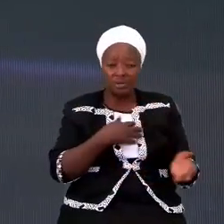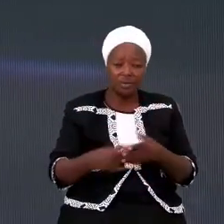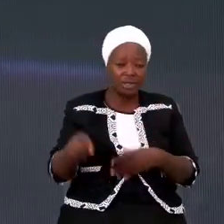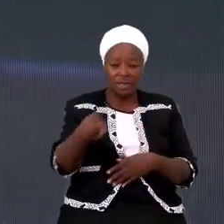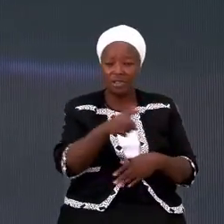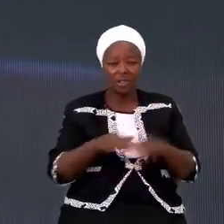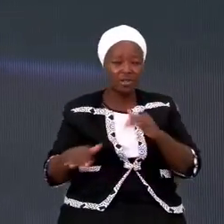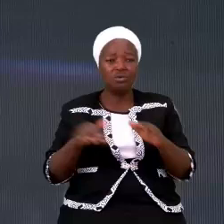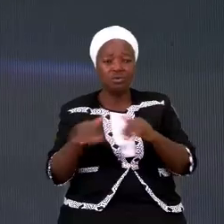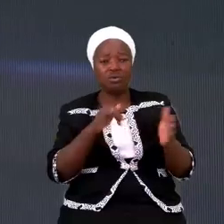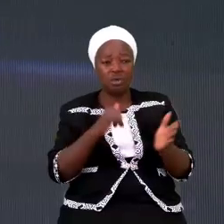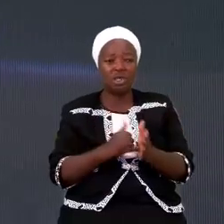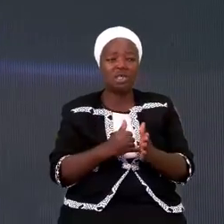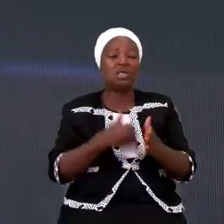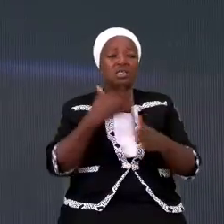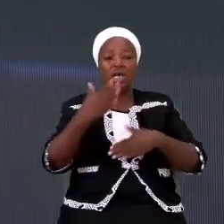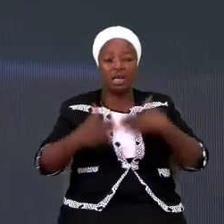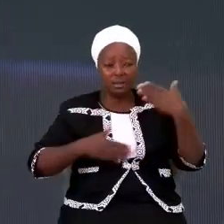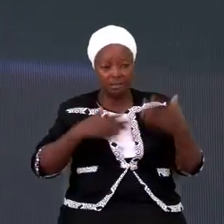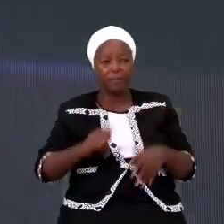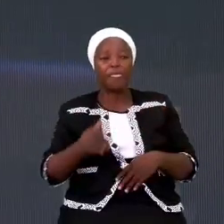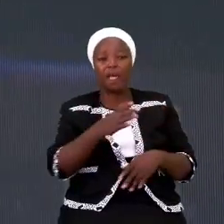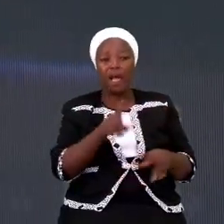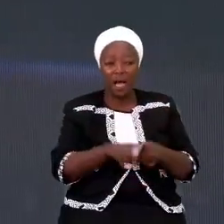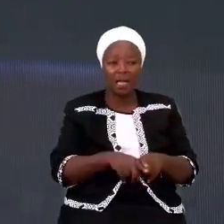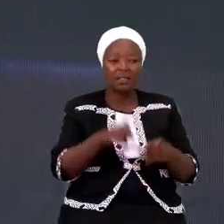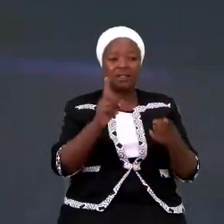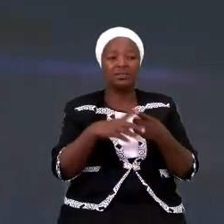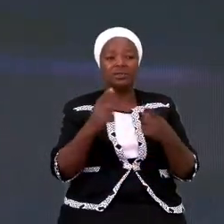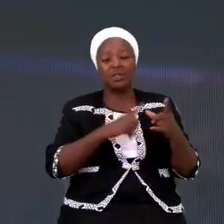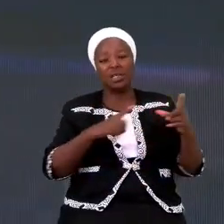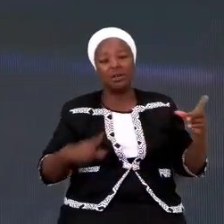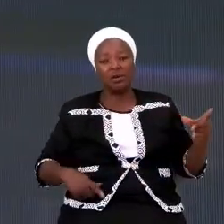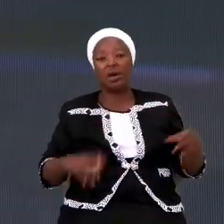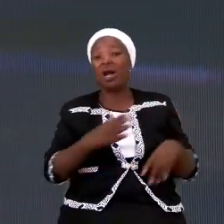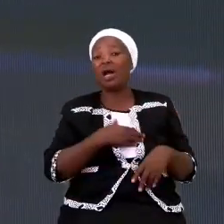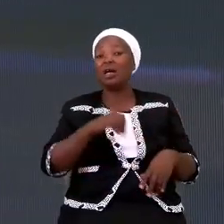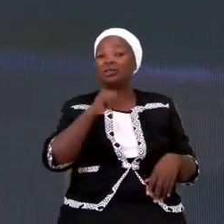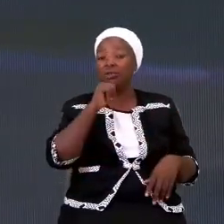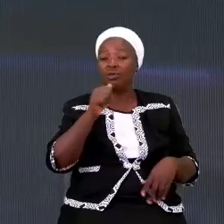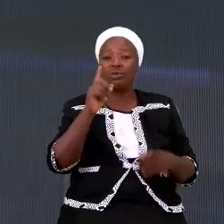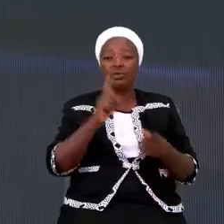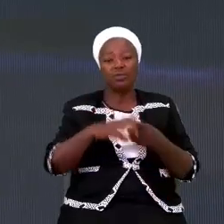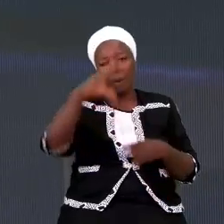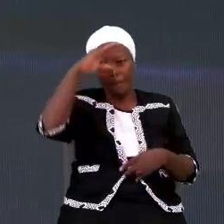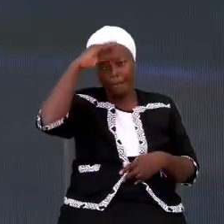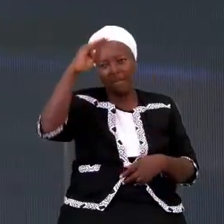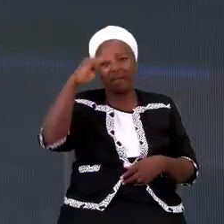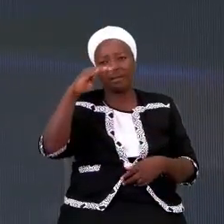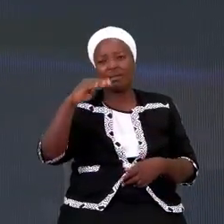not unto men. Not unto men. When you try to avenge